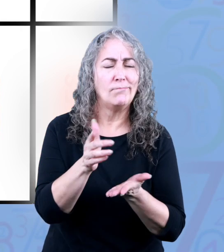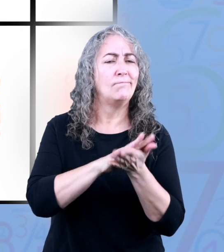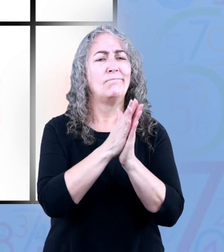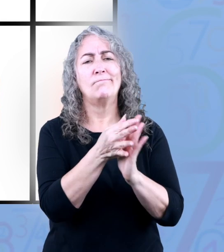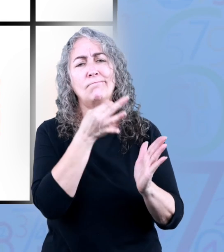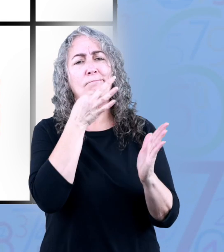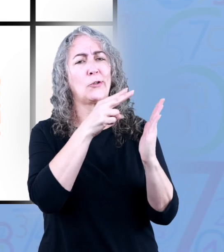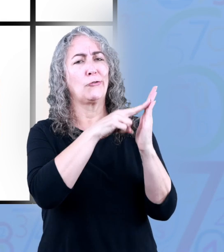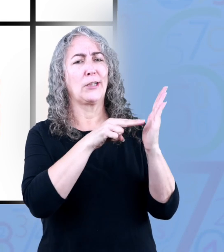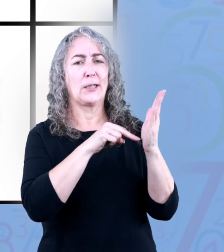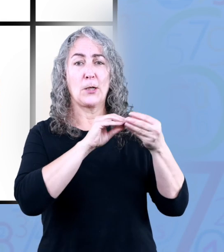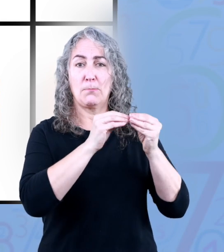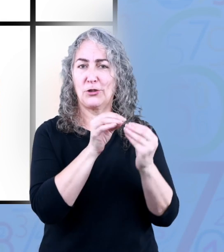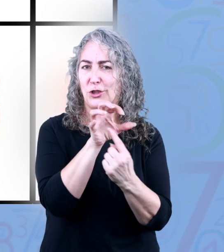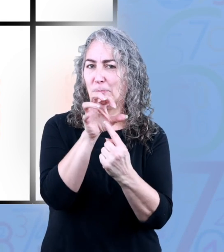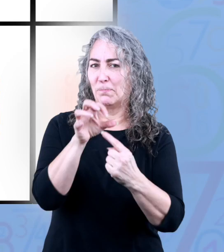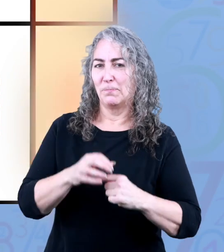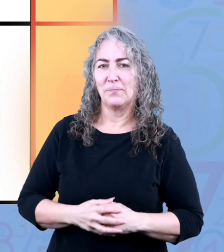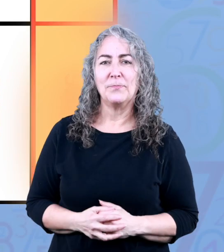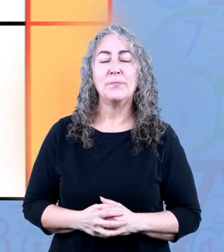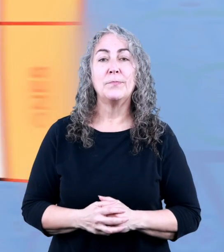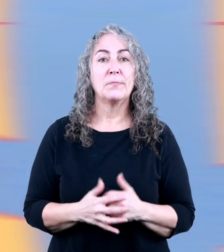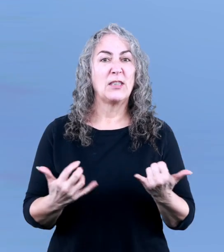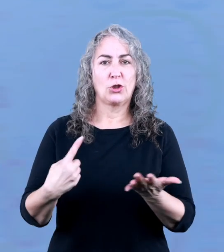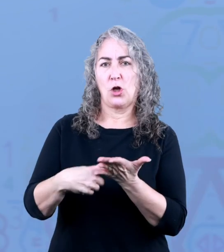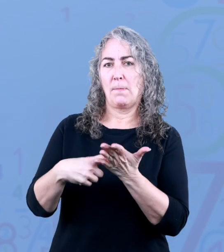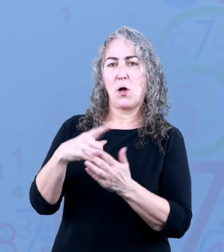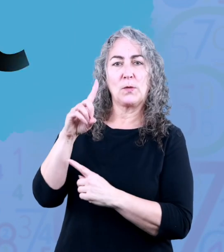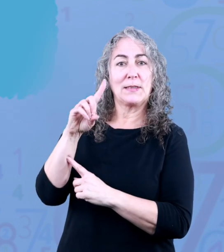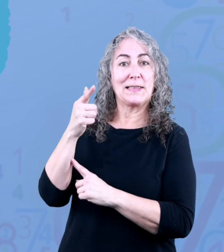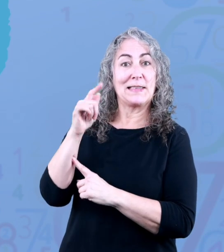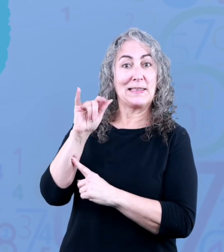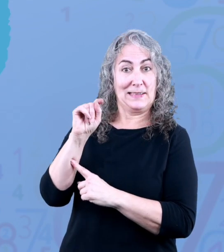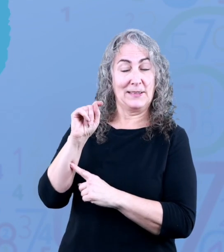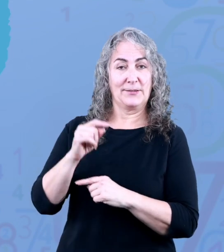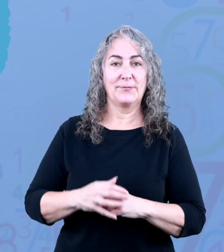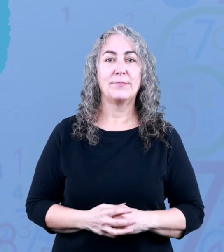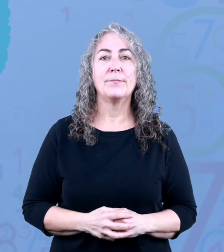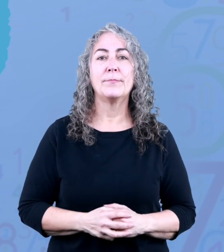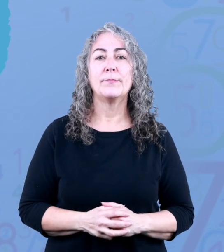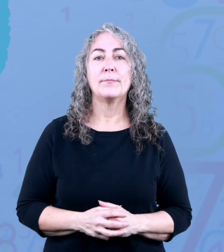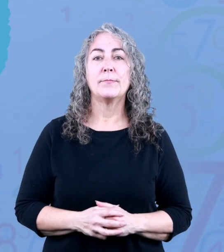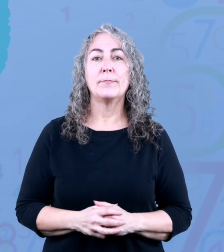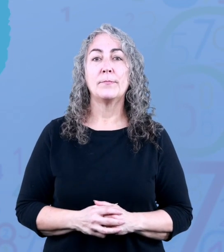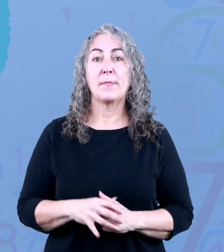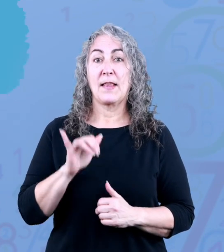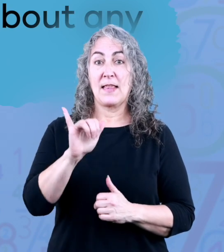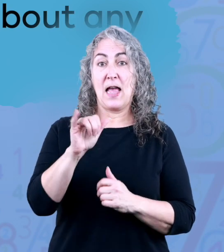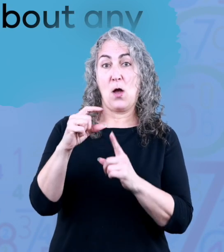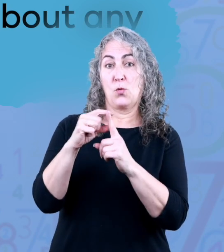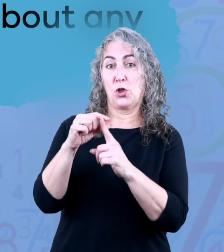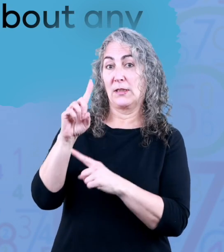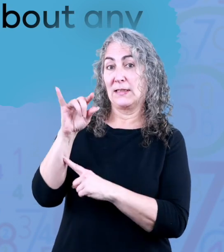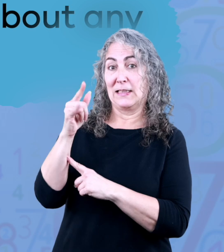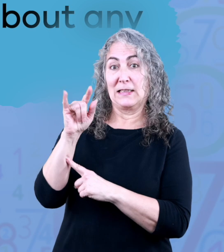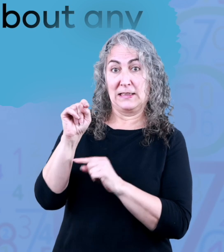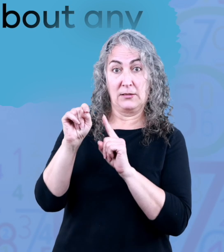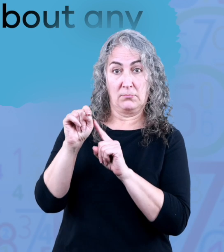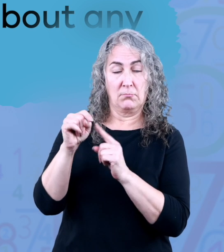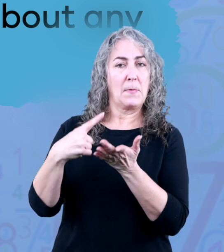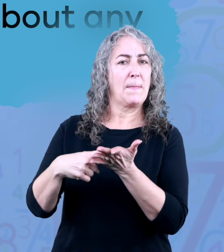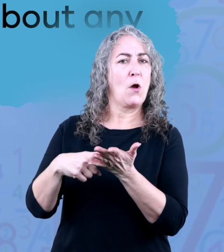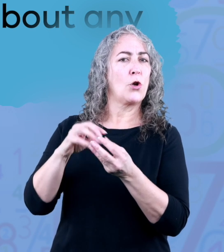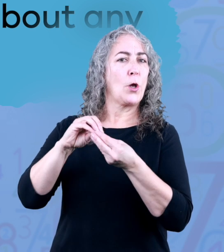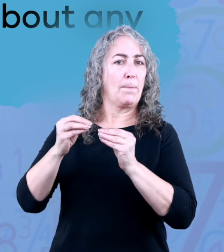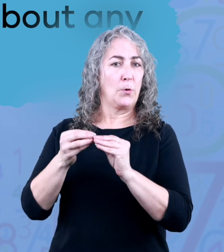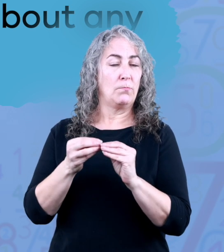you become number reading champions first let's talk about the word digit we use the word digit to talk about